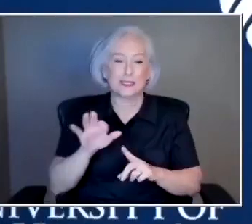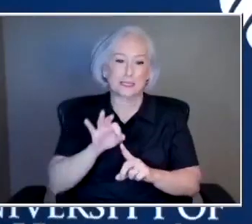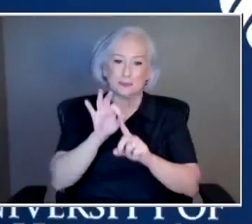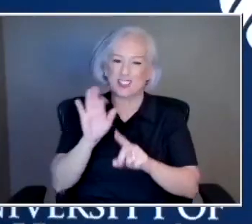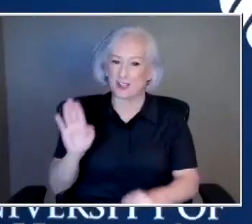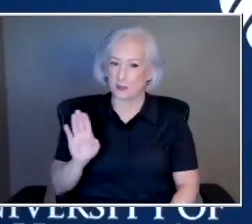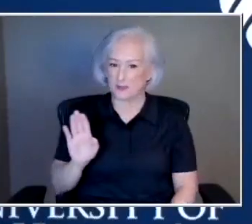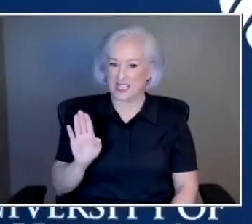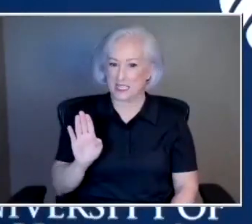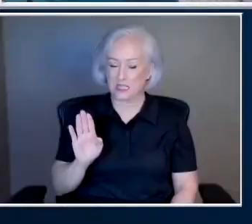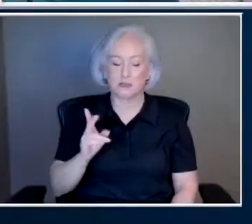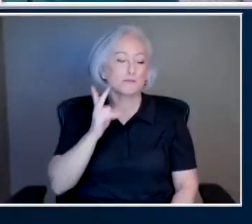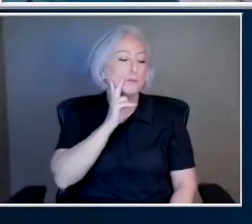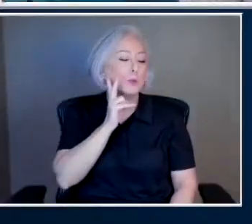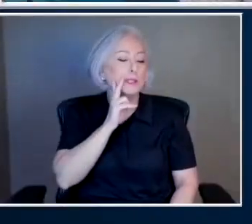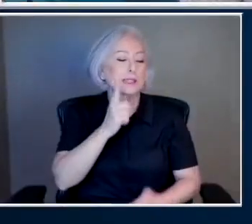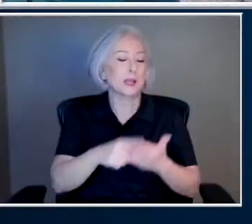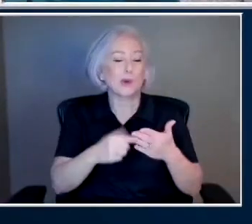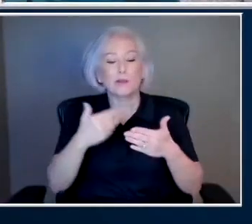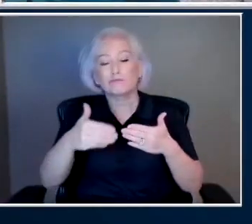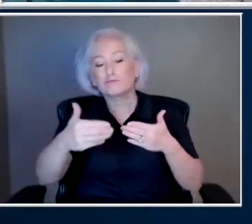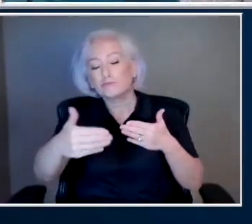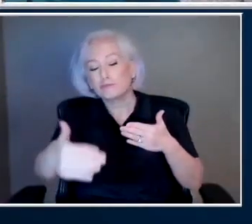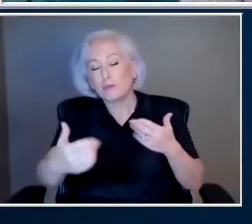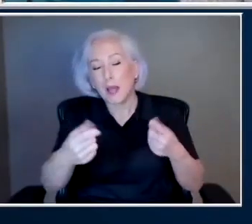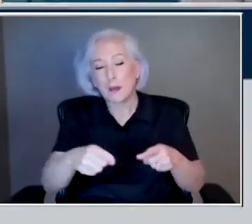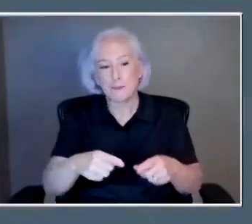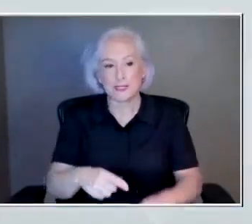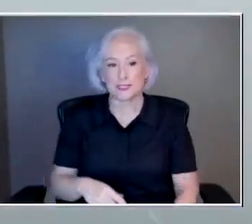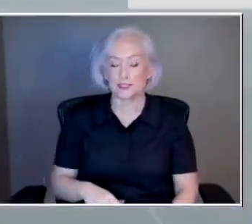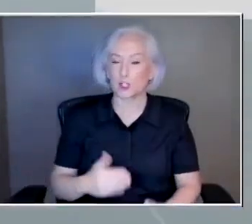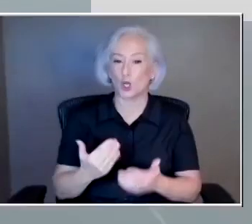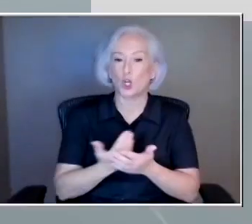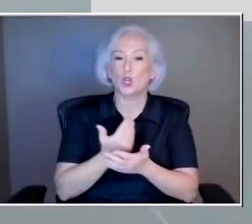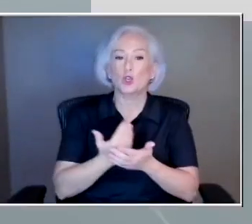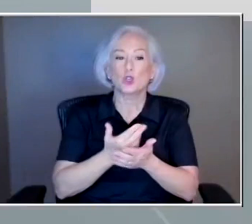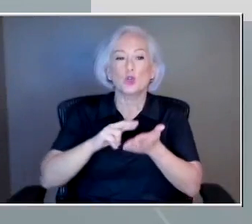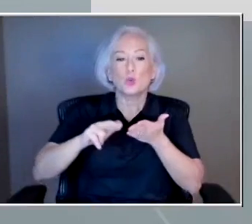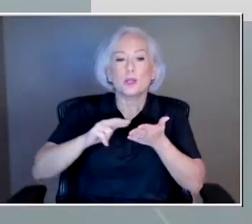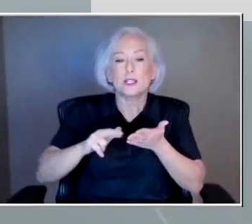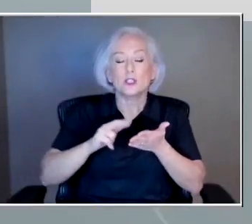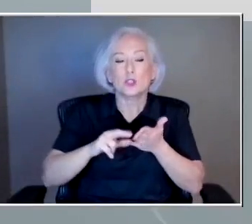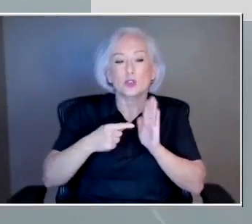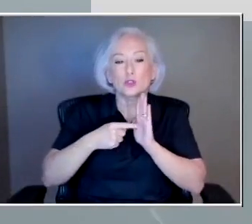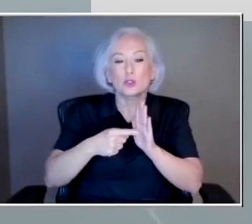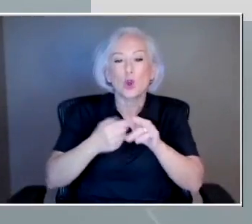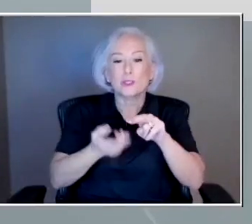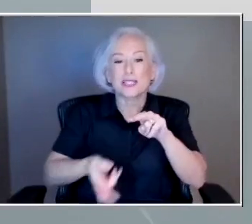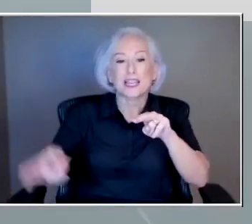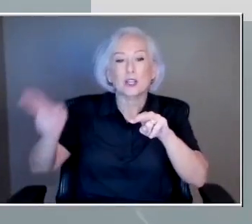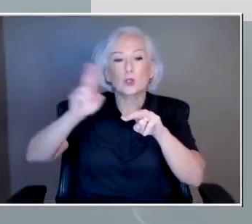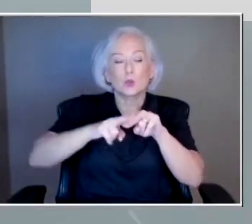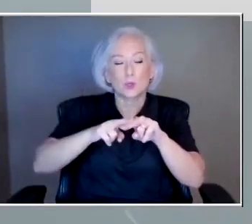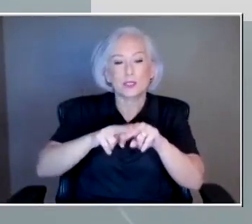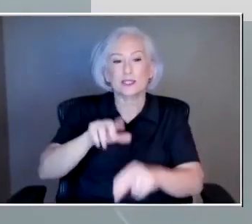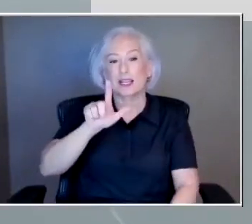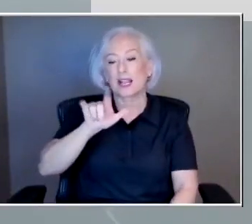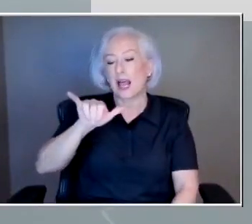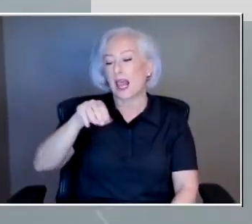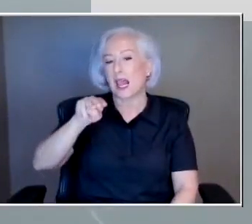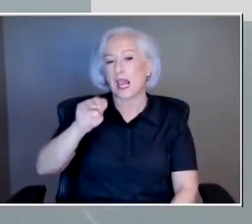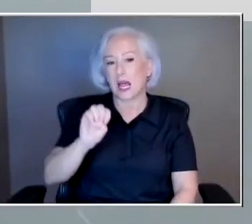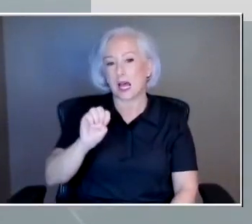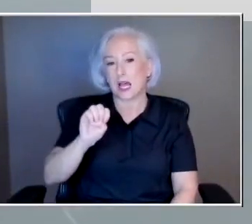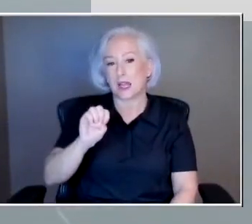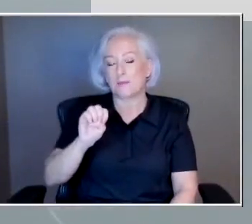couple weeks go. So, Hawk, new research posted by the CDC last week shows an increase in Lyme disease. This is a tick-borne